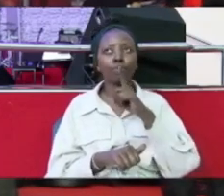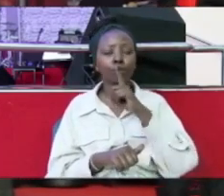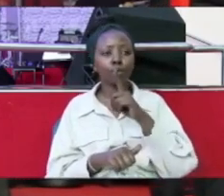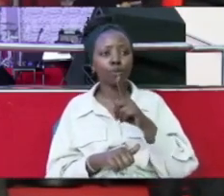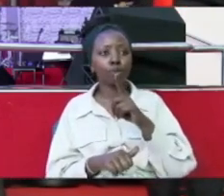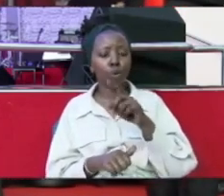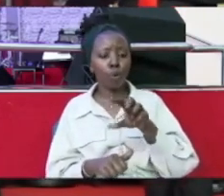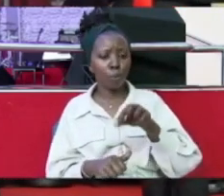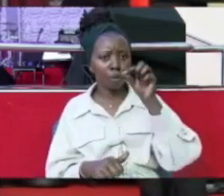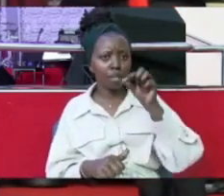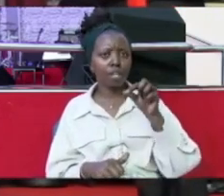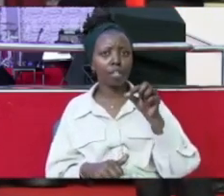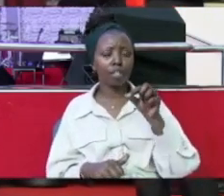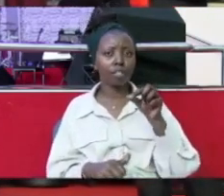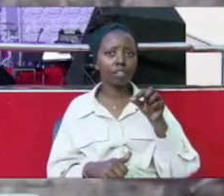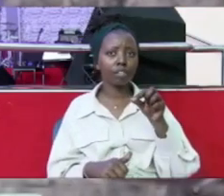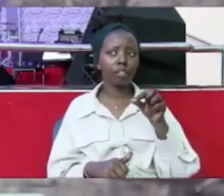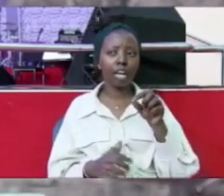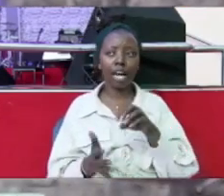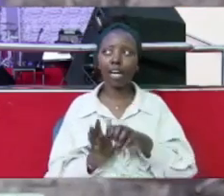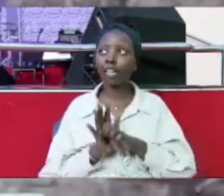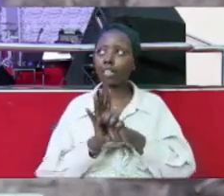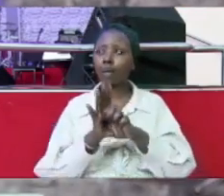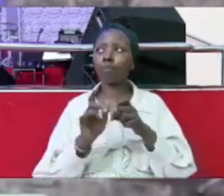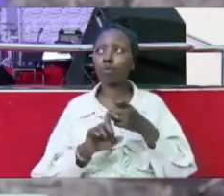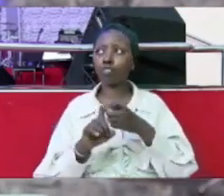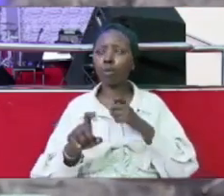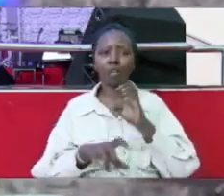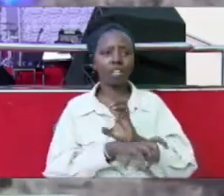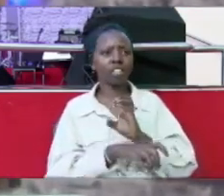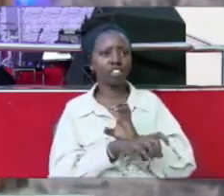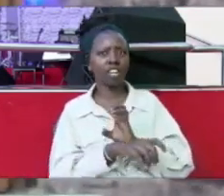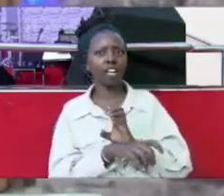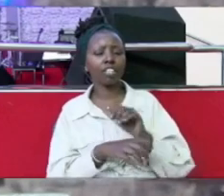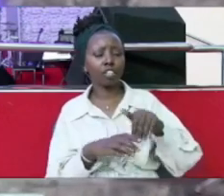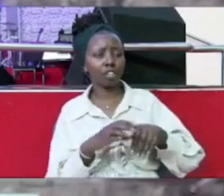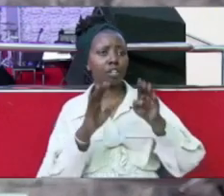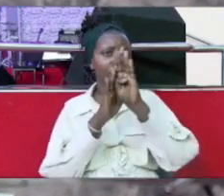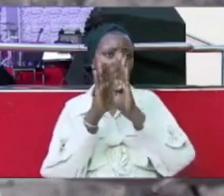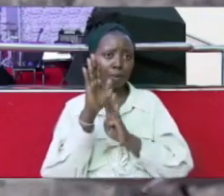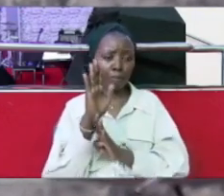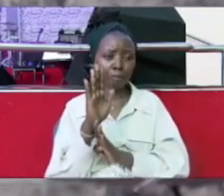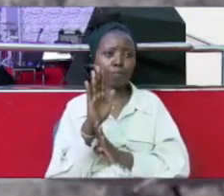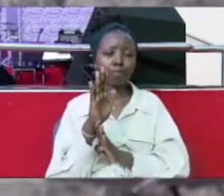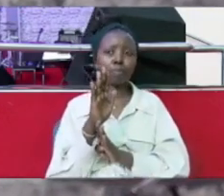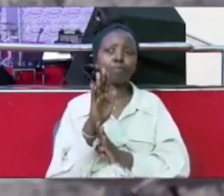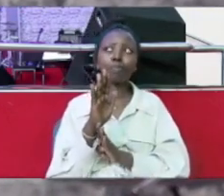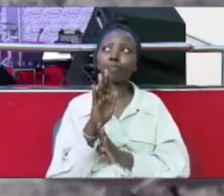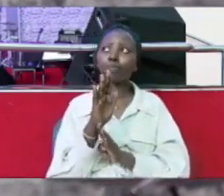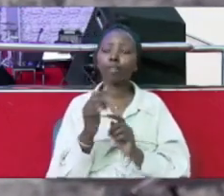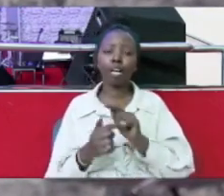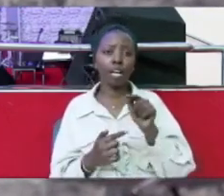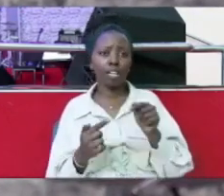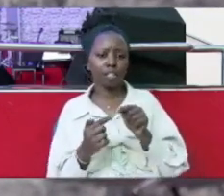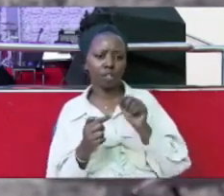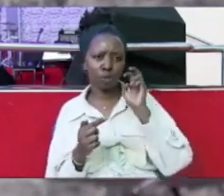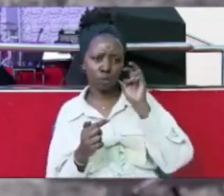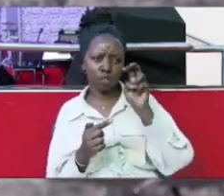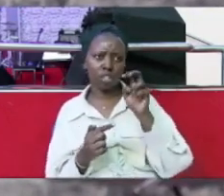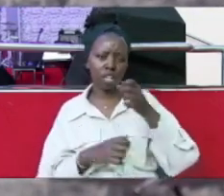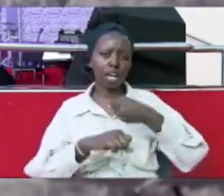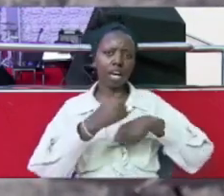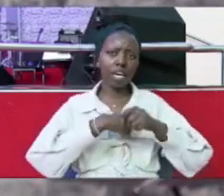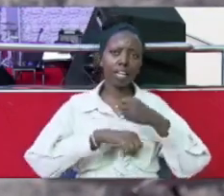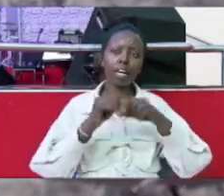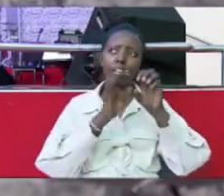lessons from the Ari church. Na tunachukua mafunzo kutoka kanisa la pale kale. And this we are going to see in Acts 2, verse